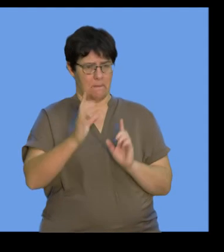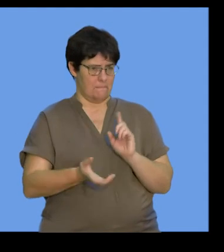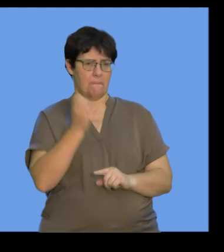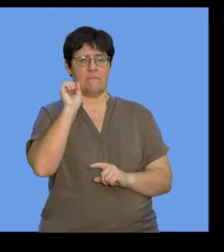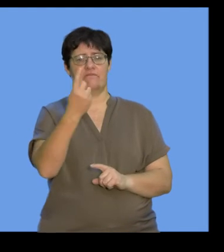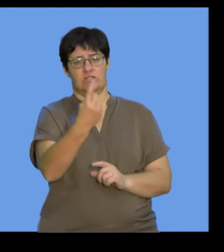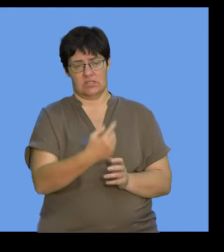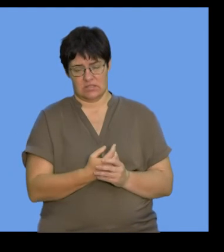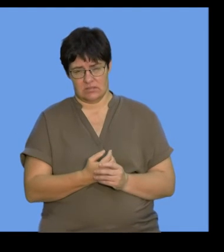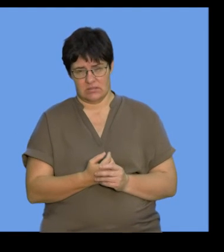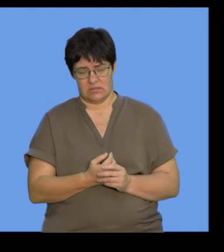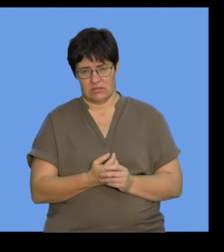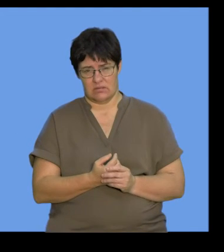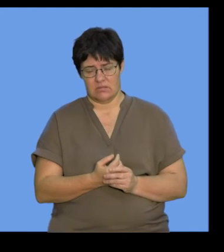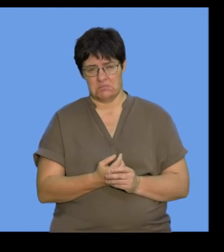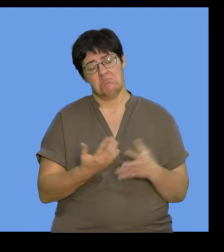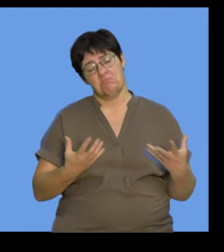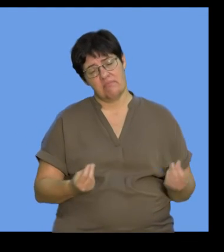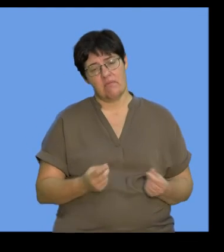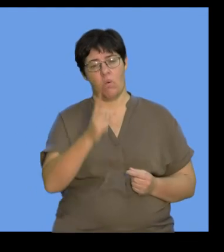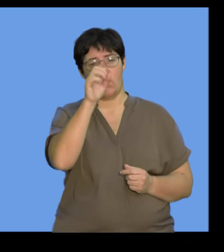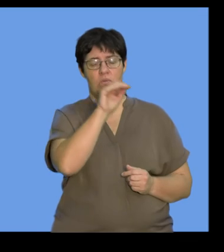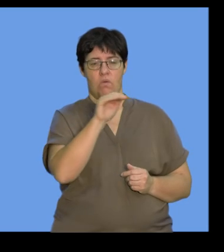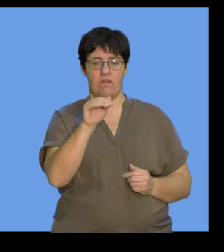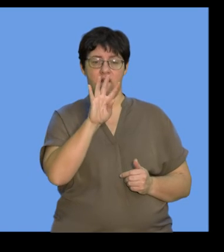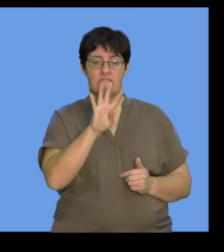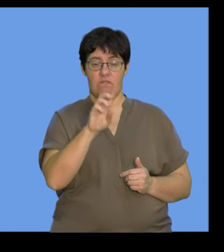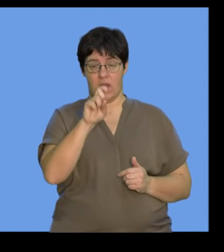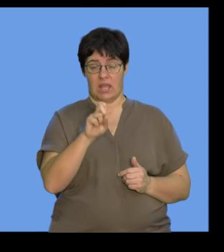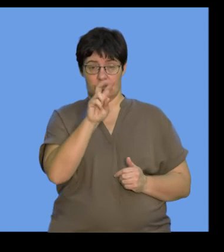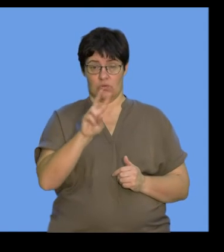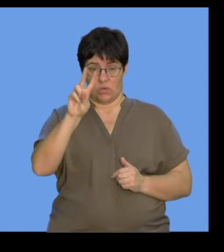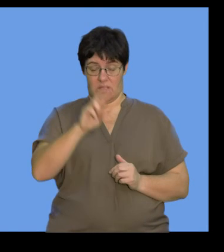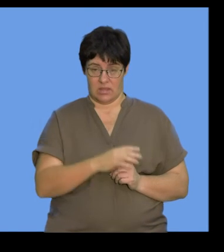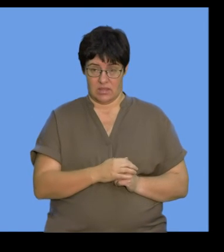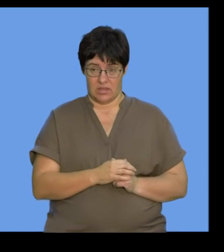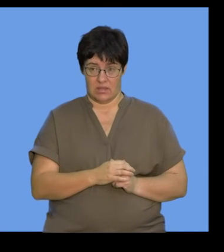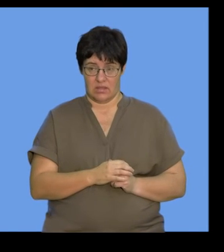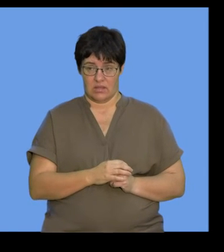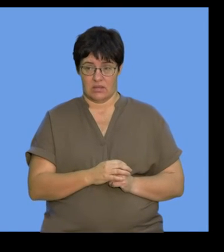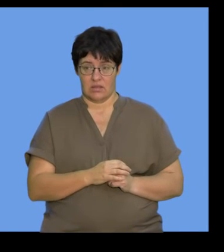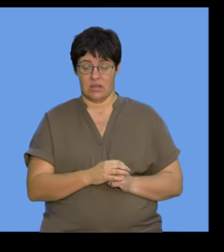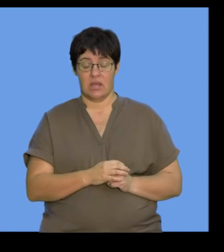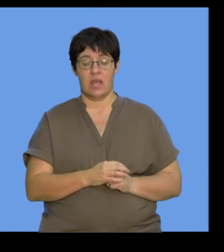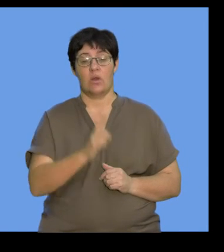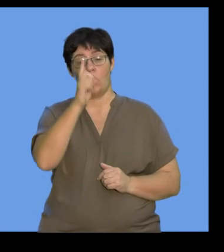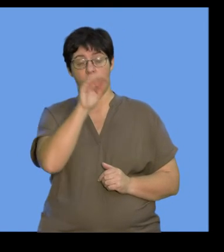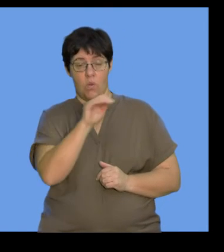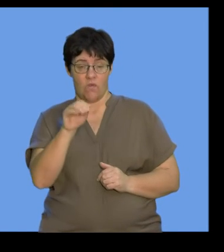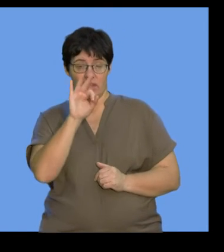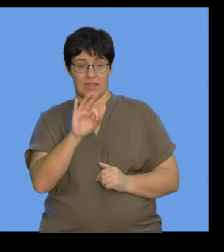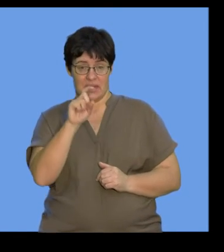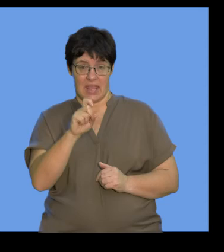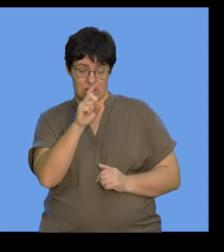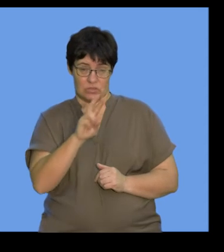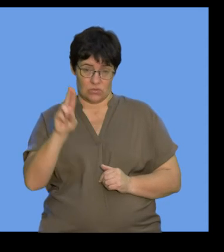for example, if I have 1 over 4x squared and 1 over 3x